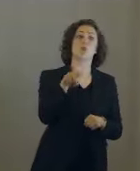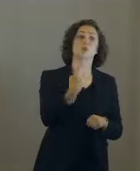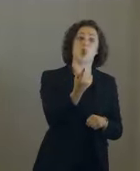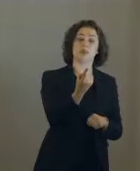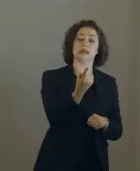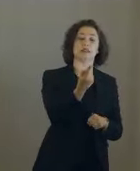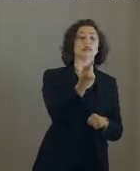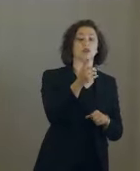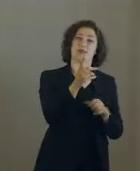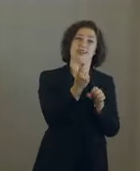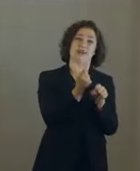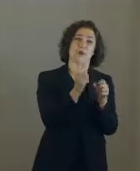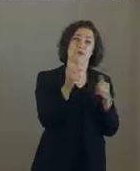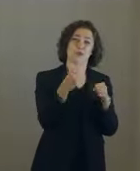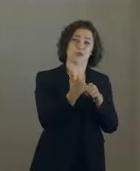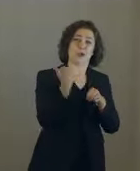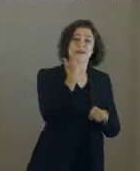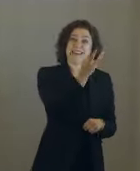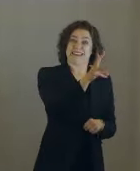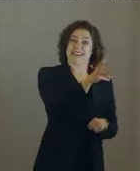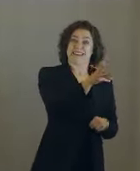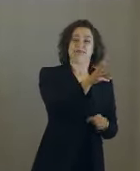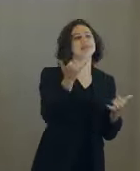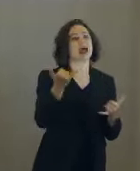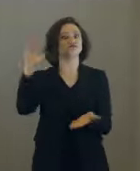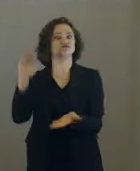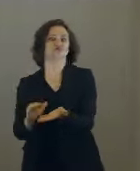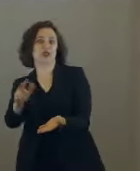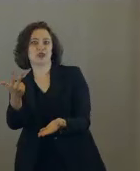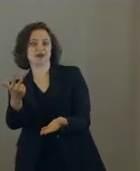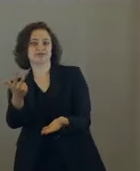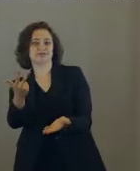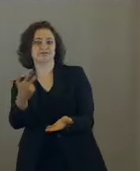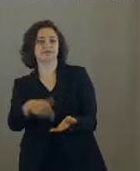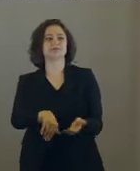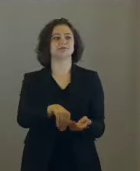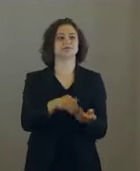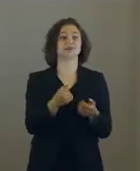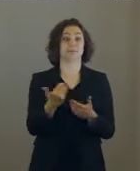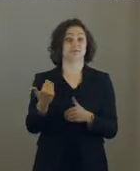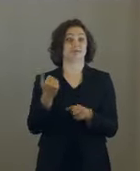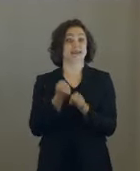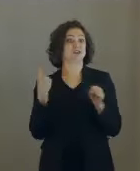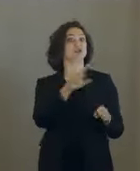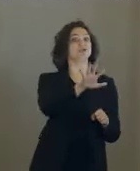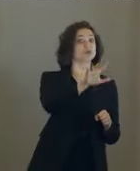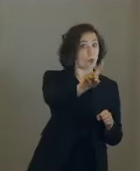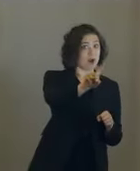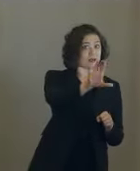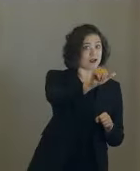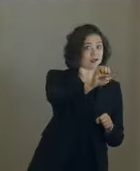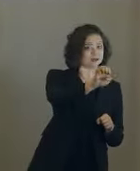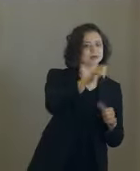now. In terms of 2020 cases, we had 51. There's only 1 now. As